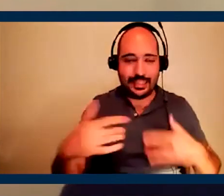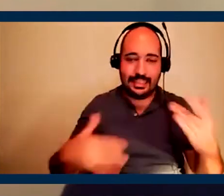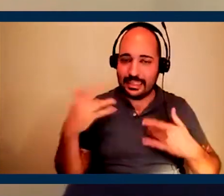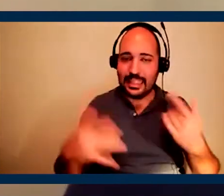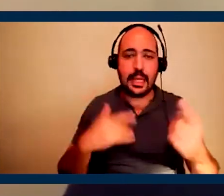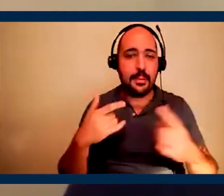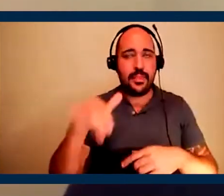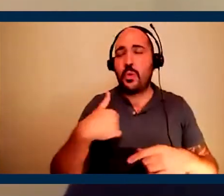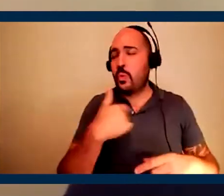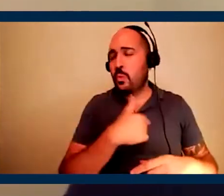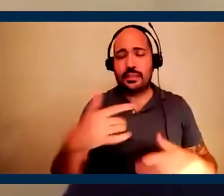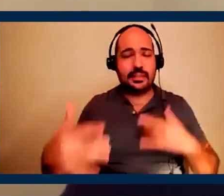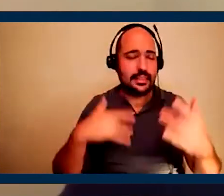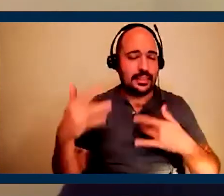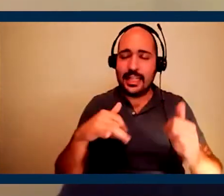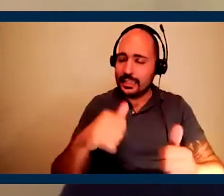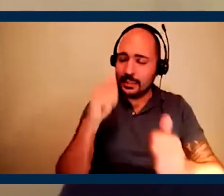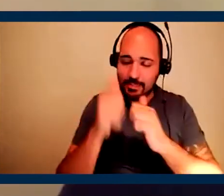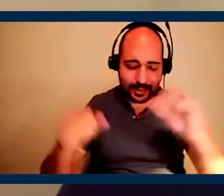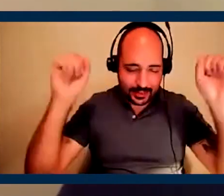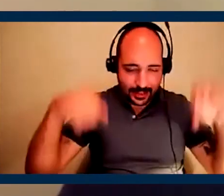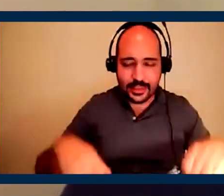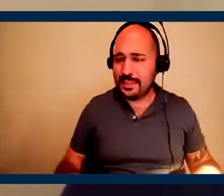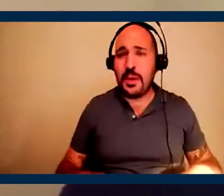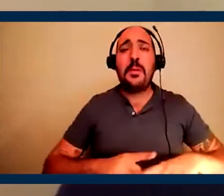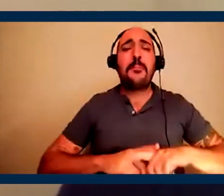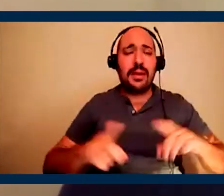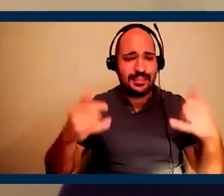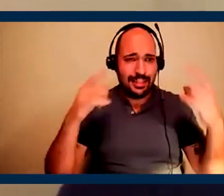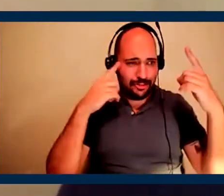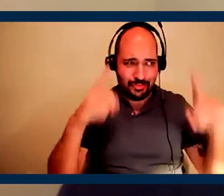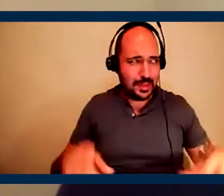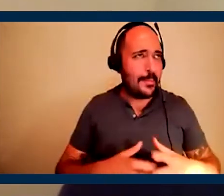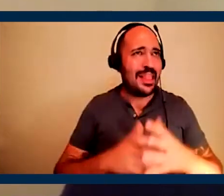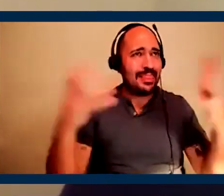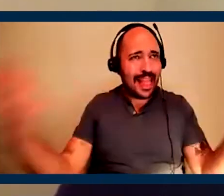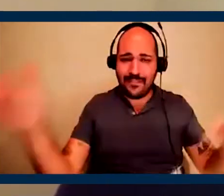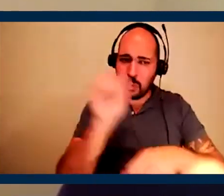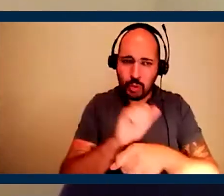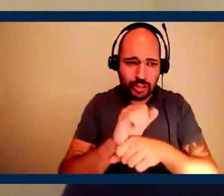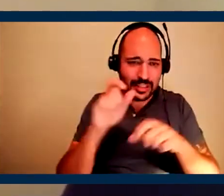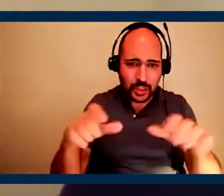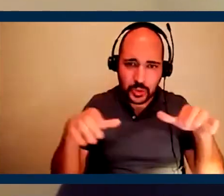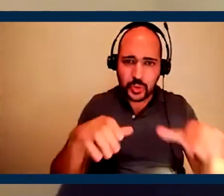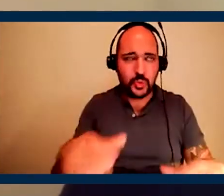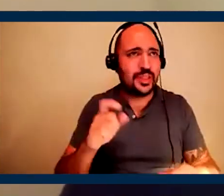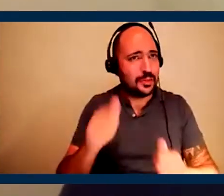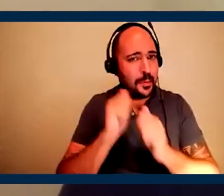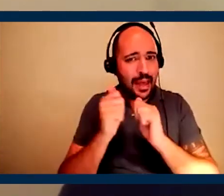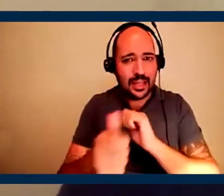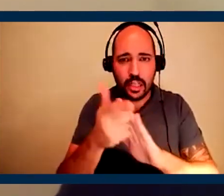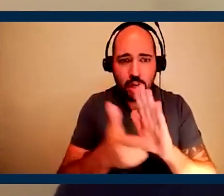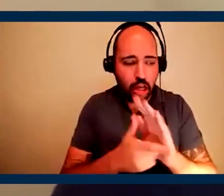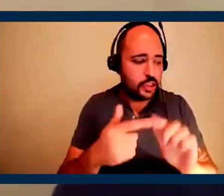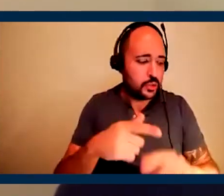that this is passing, but we do agree that there is much work to be done. We understand that we need to get legislation passed to protect voting